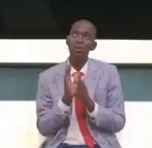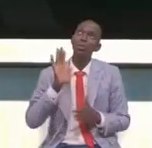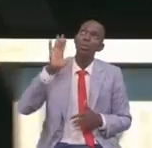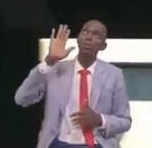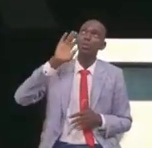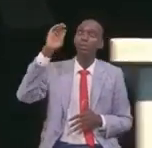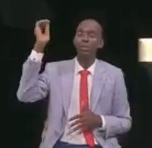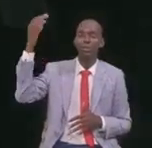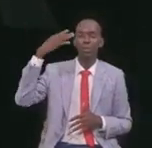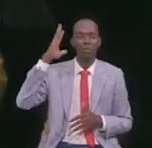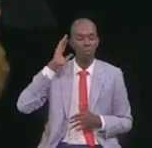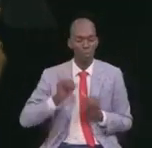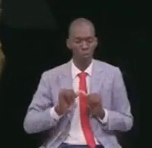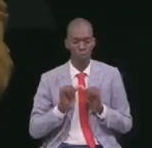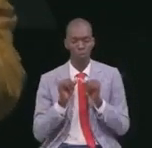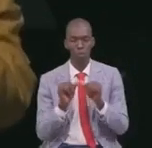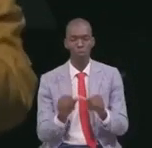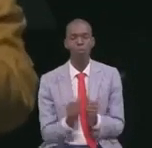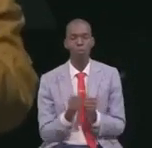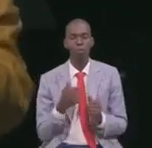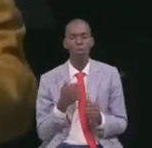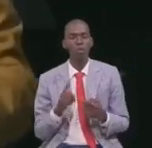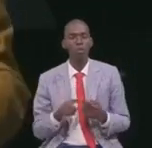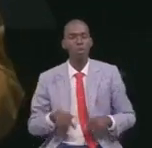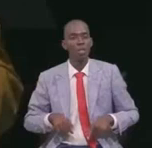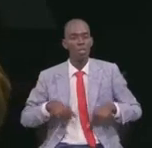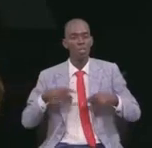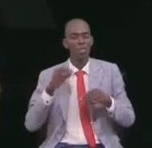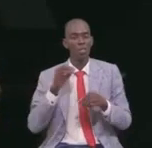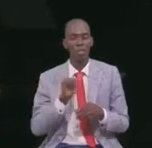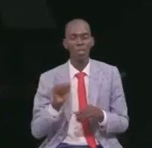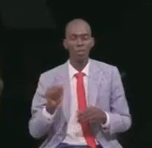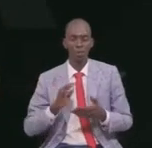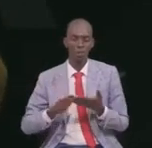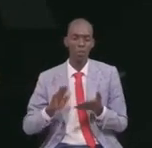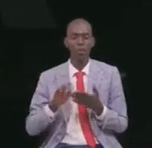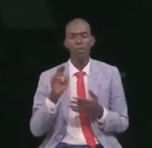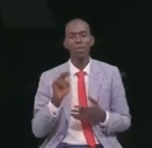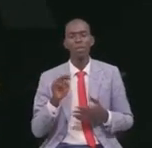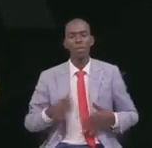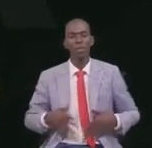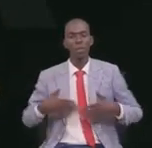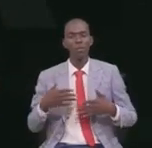will continue with me to live a forgiven life, a